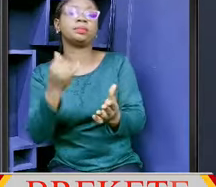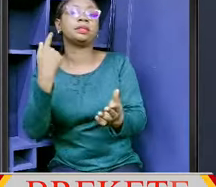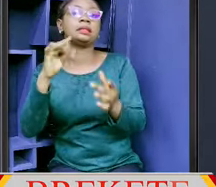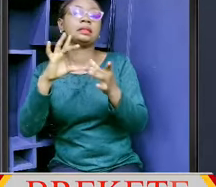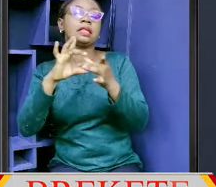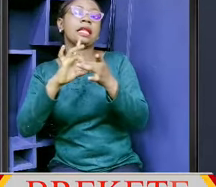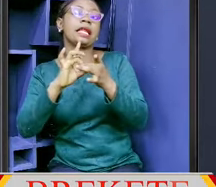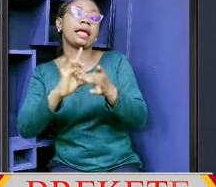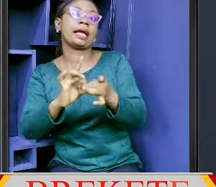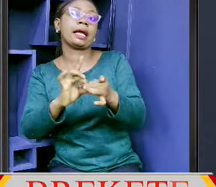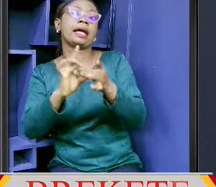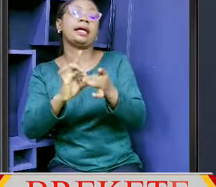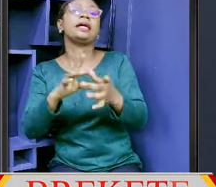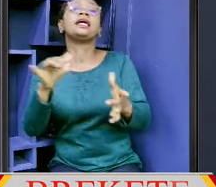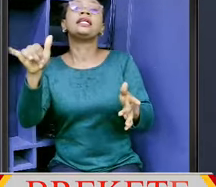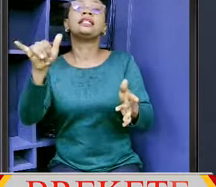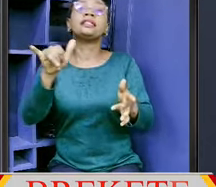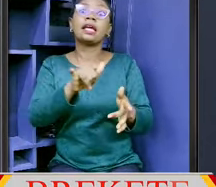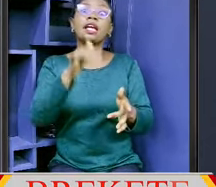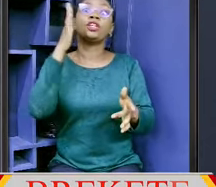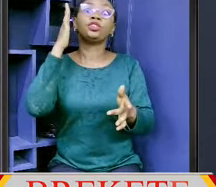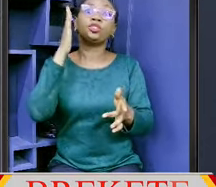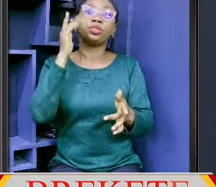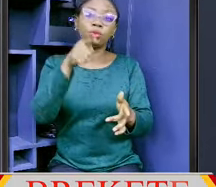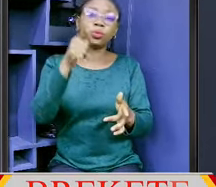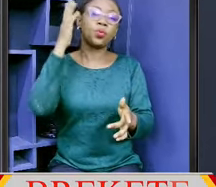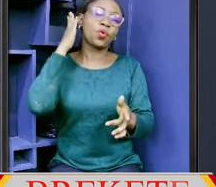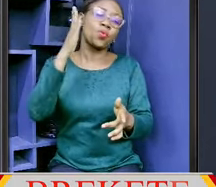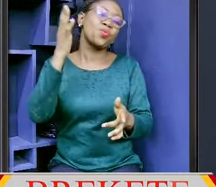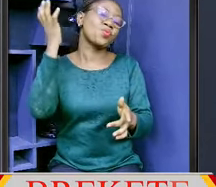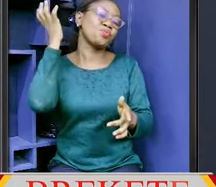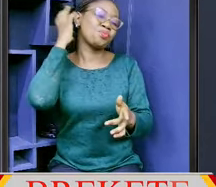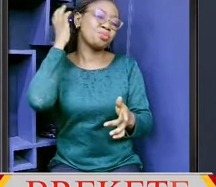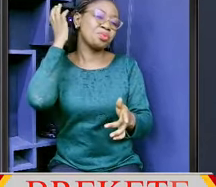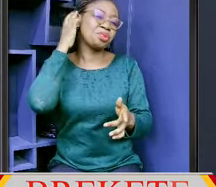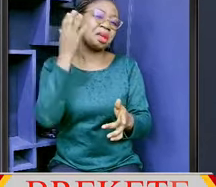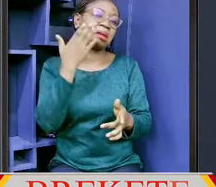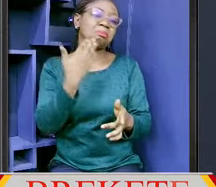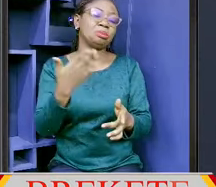There, when I go hear things raw.